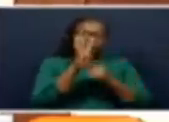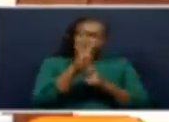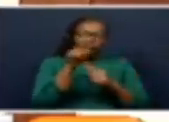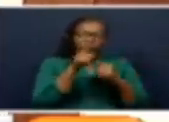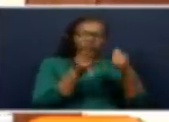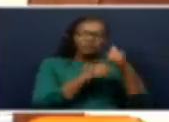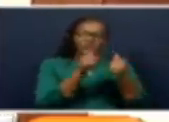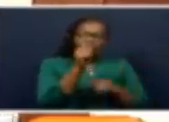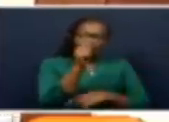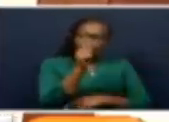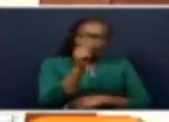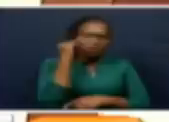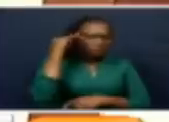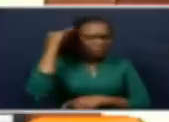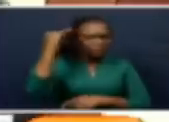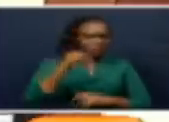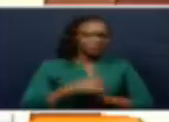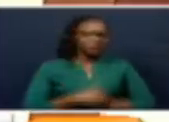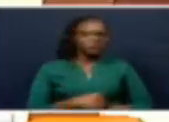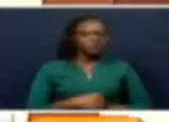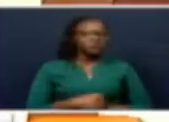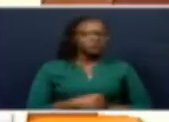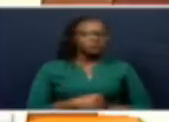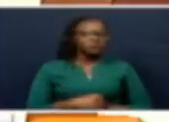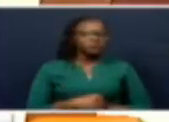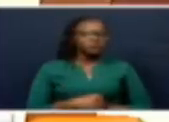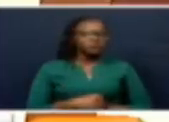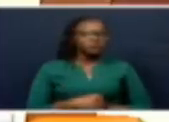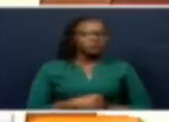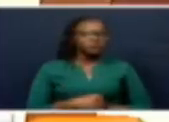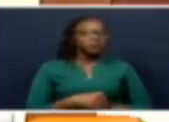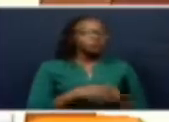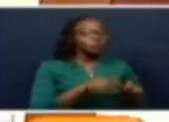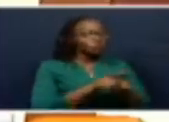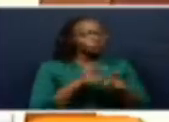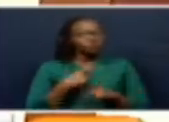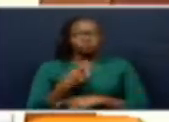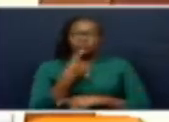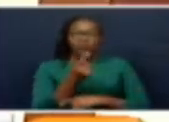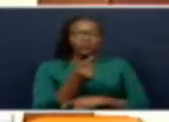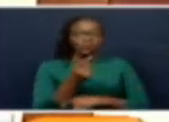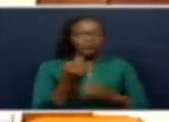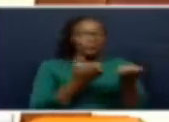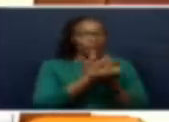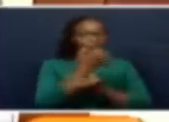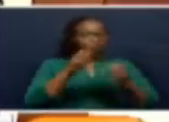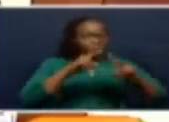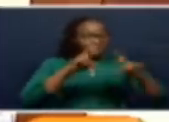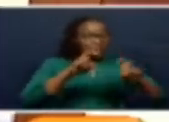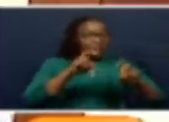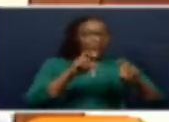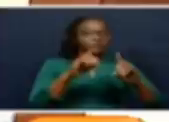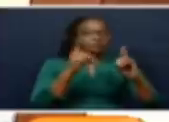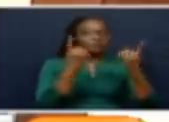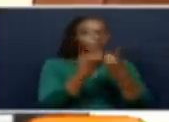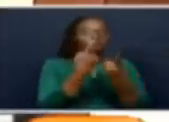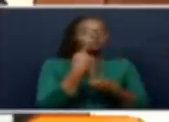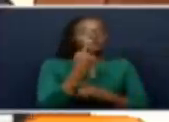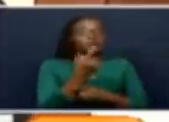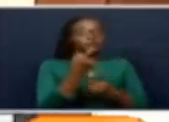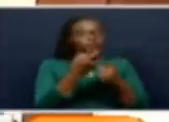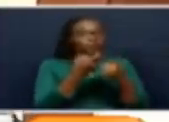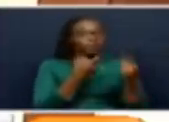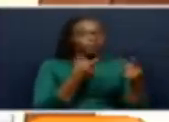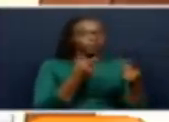Yeah. Can you imagine? And I said, according to our economic and research department at the Central Organization of Trade Unions,